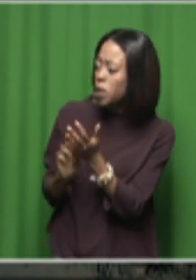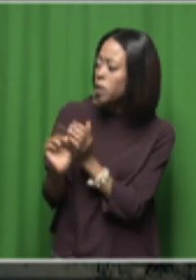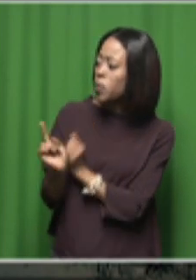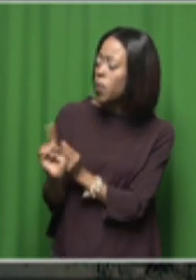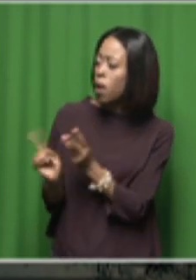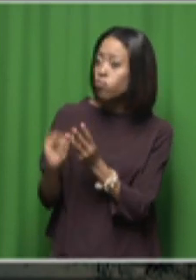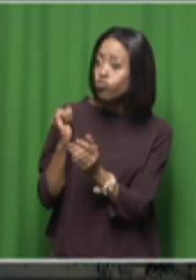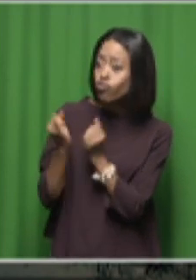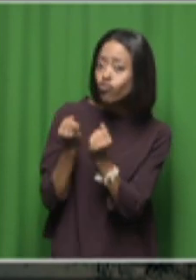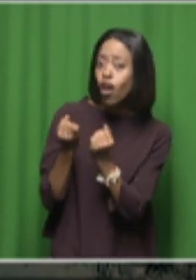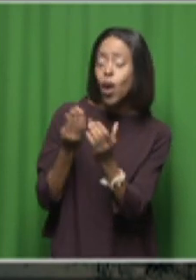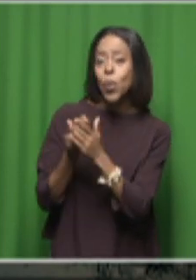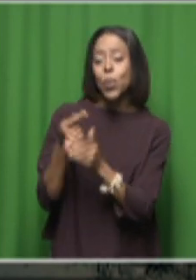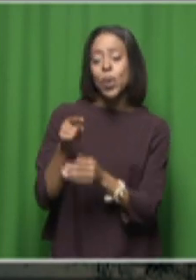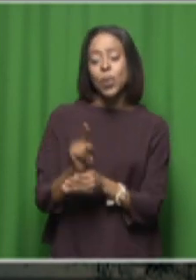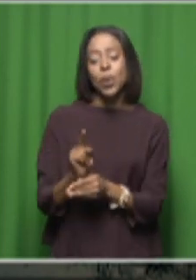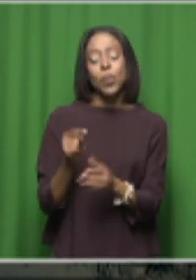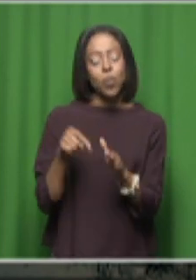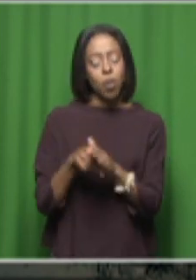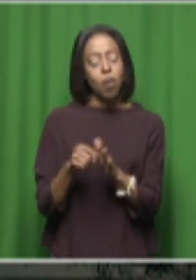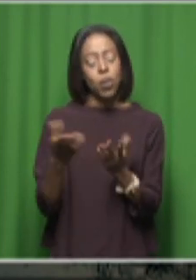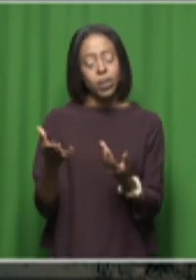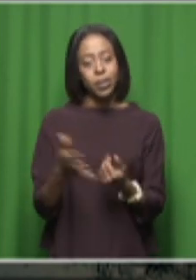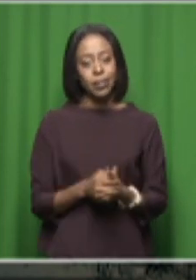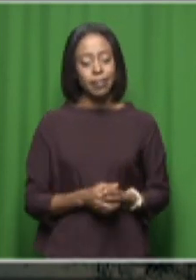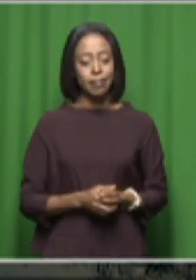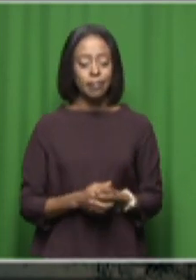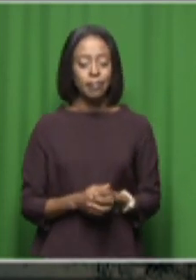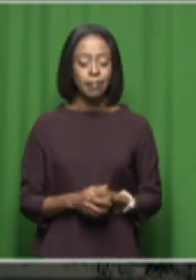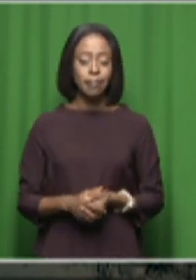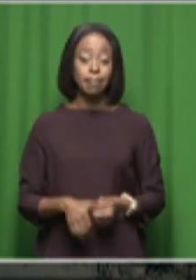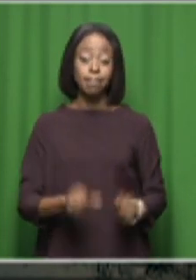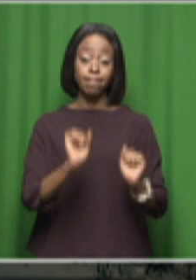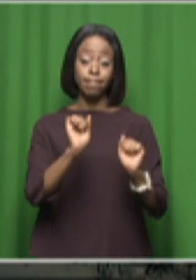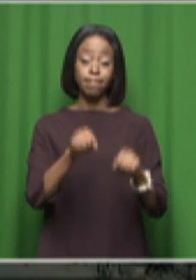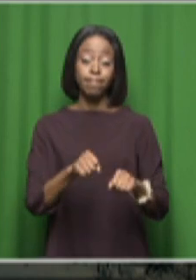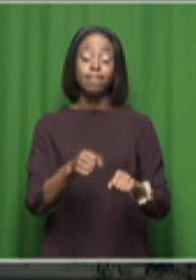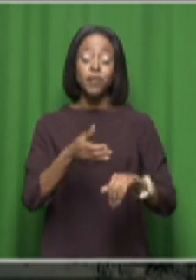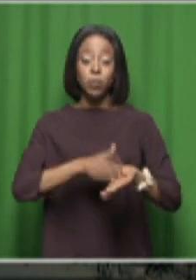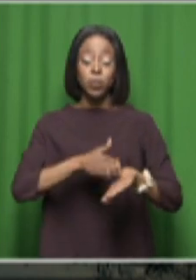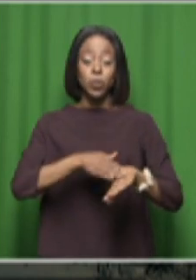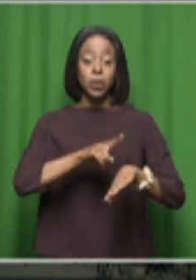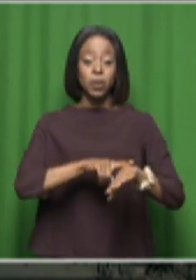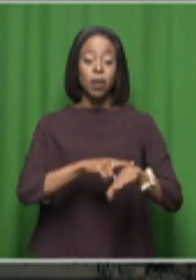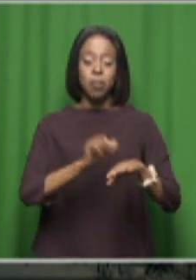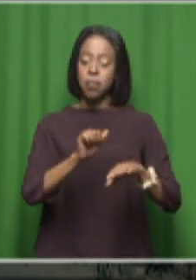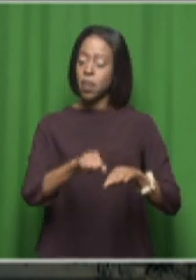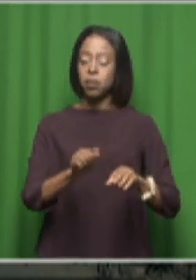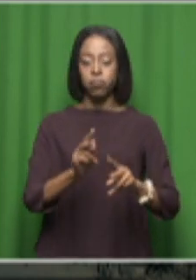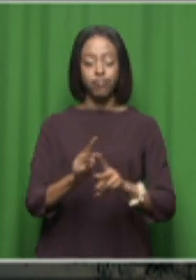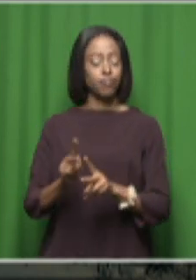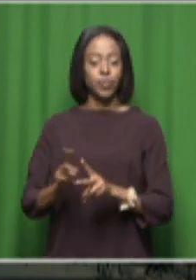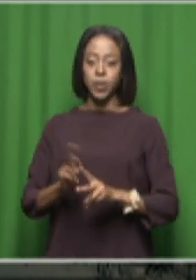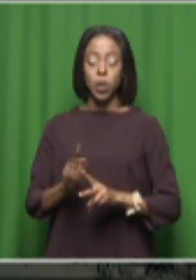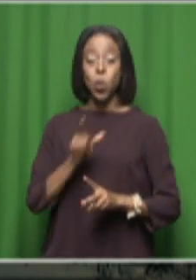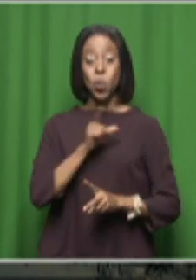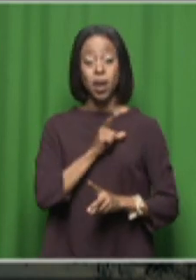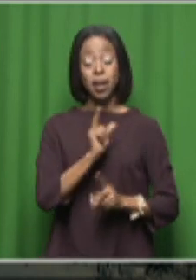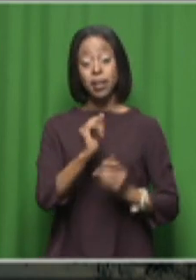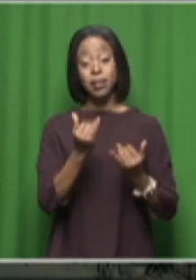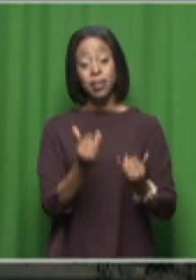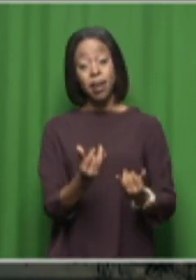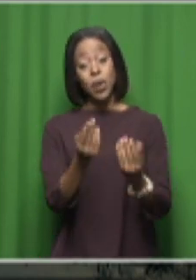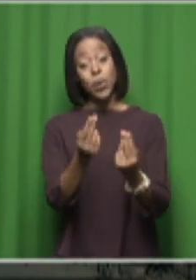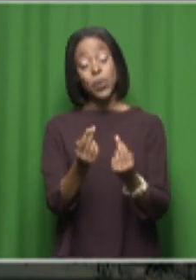you struggling with, and we lose them in this. And of course, we will make more time because, as I said, as we move into